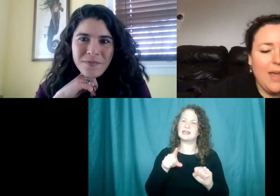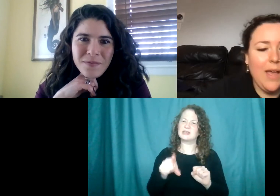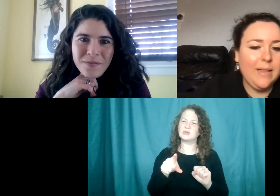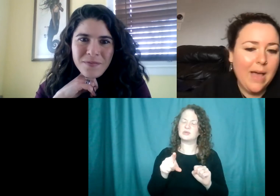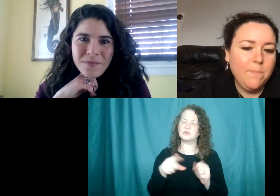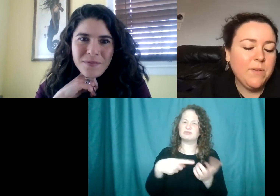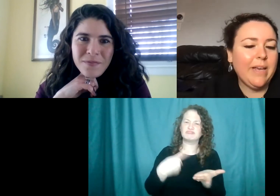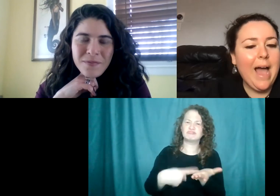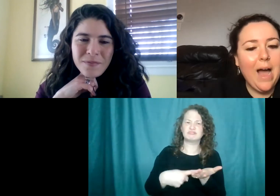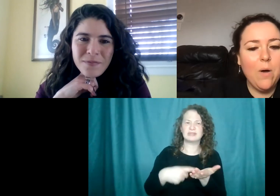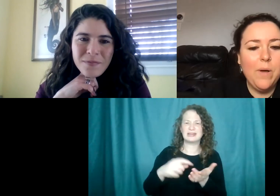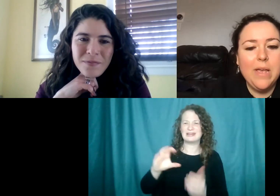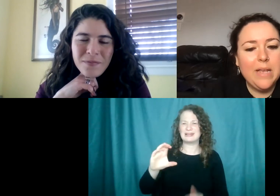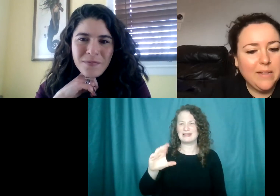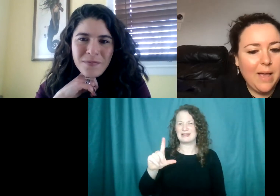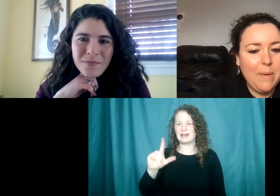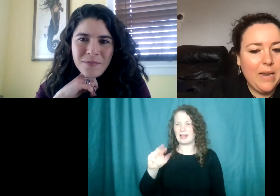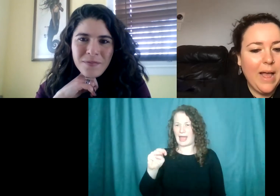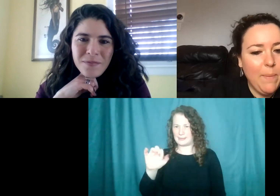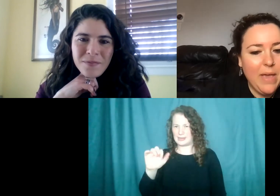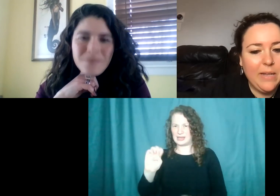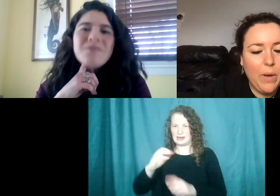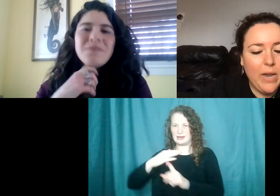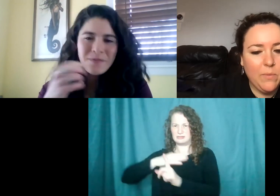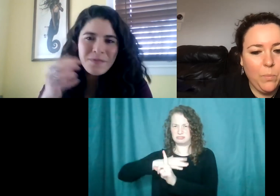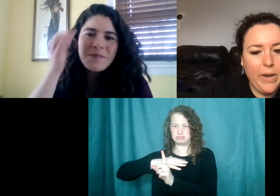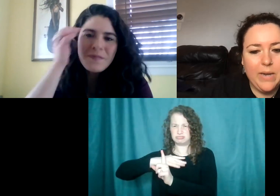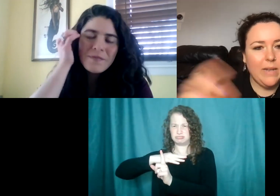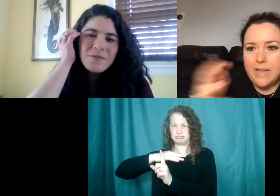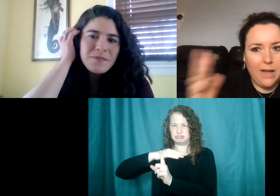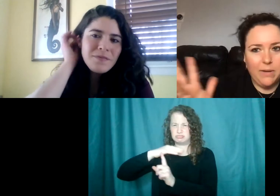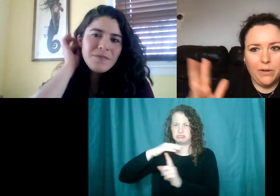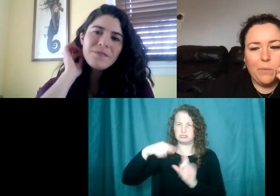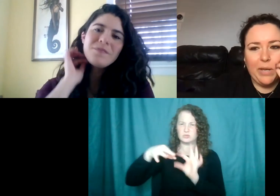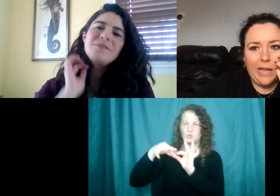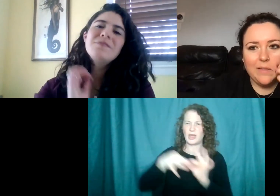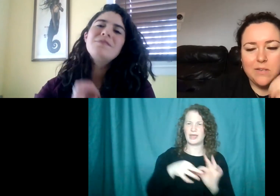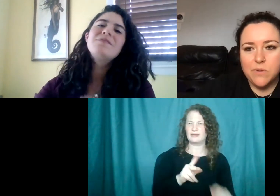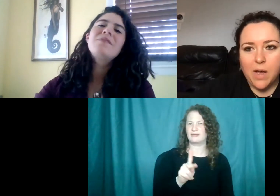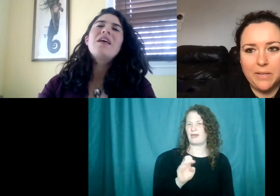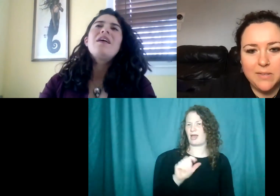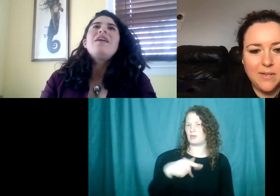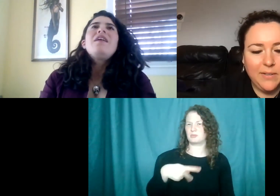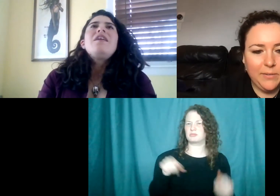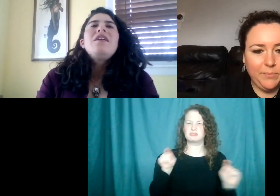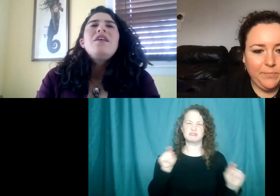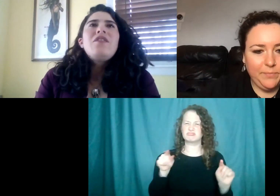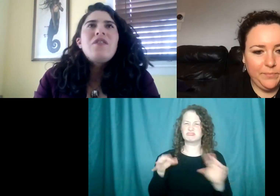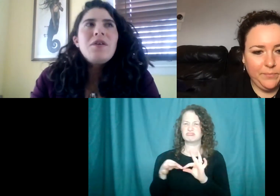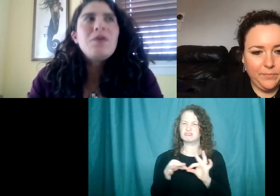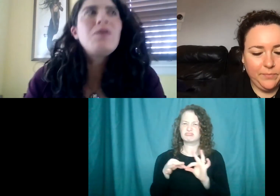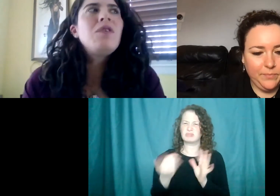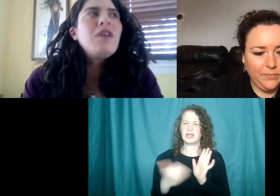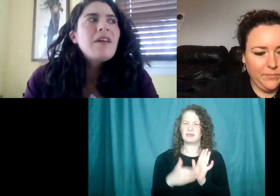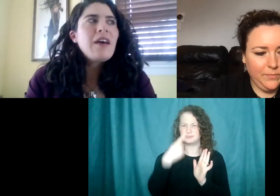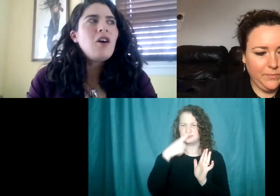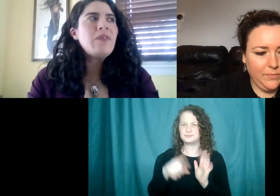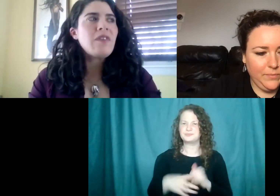climate and kelp? So like, how is climate helping? Like what is that? How can we connect these two topics?